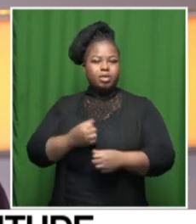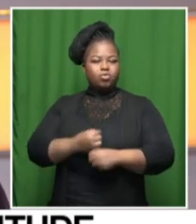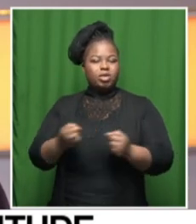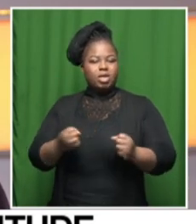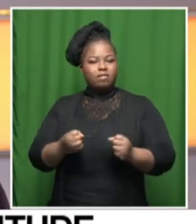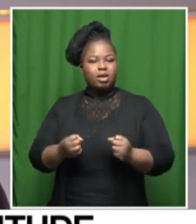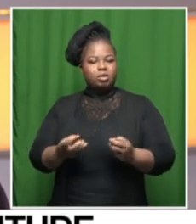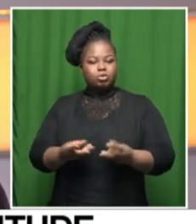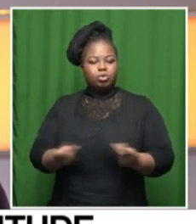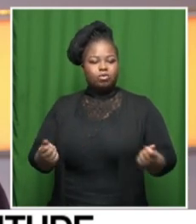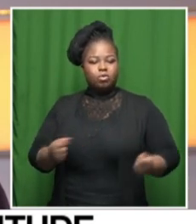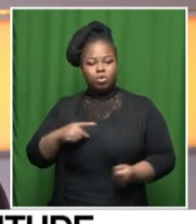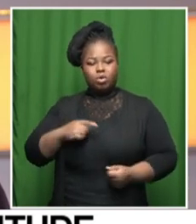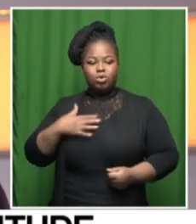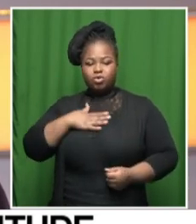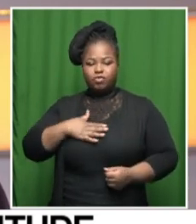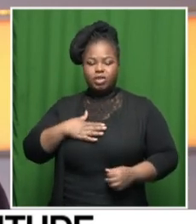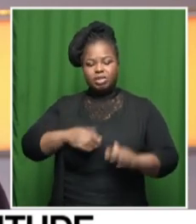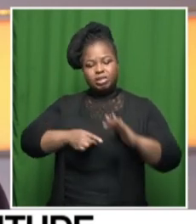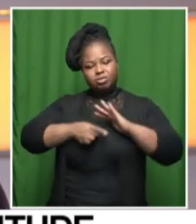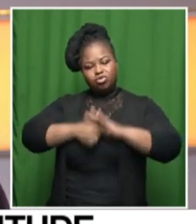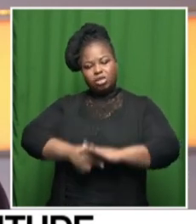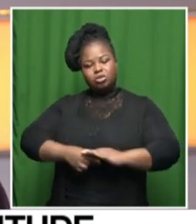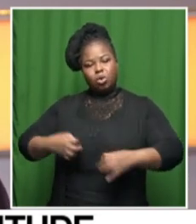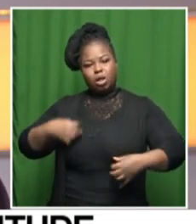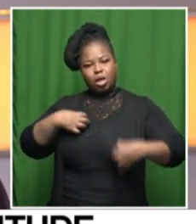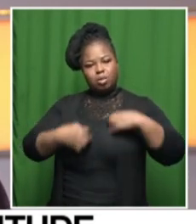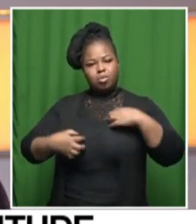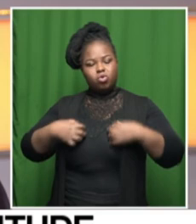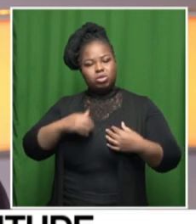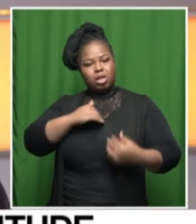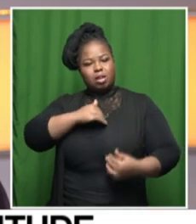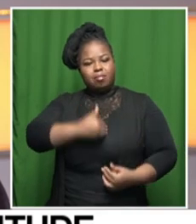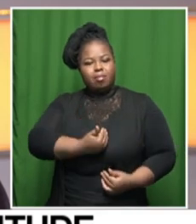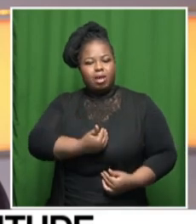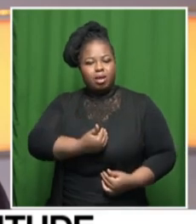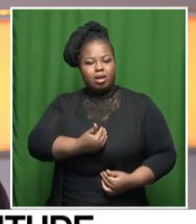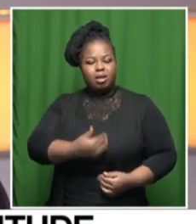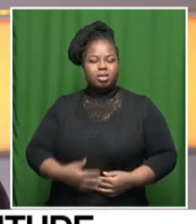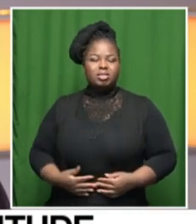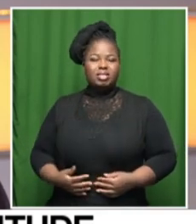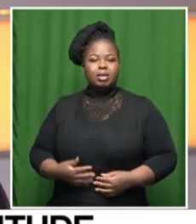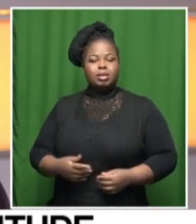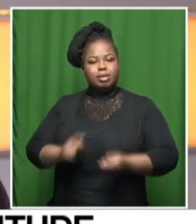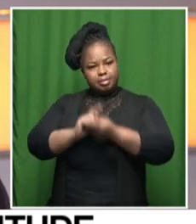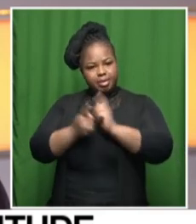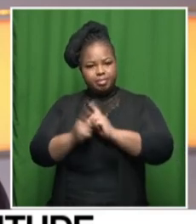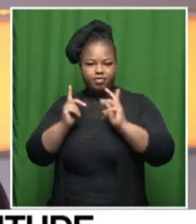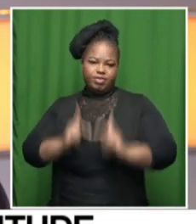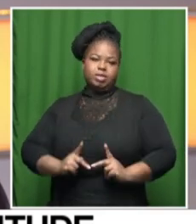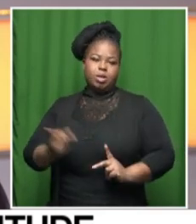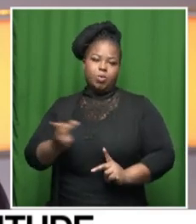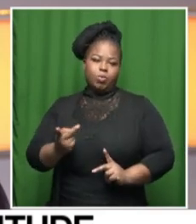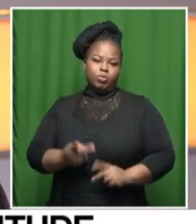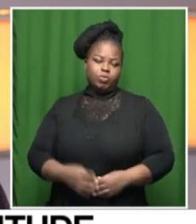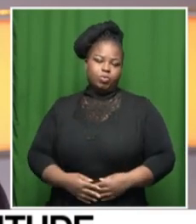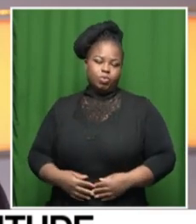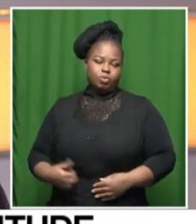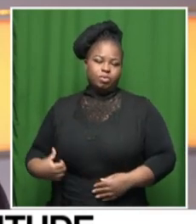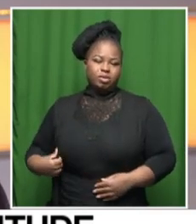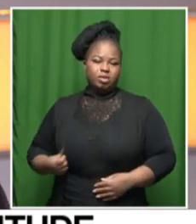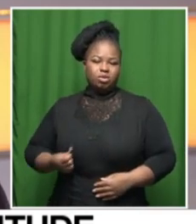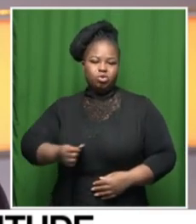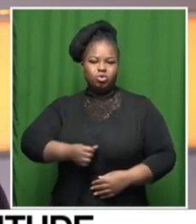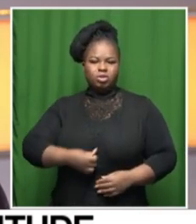what happens is, when you're depressed or when you're dealing with emotional pain, it becomes physical also. You start